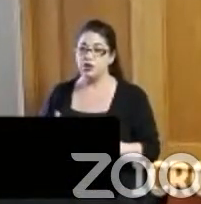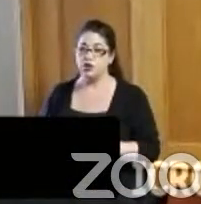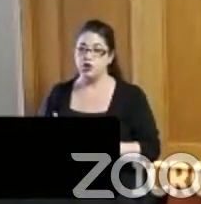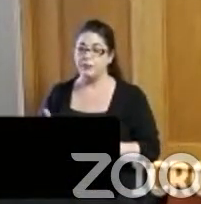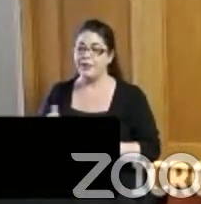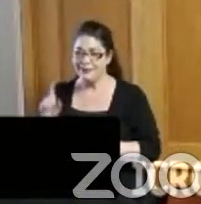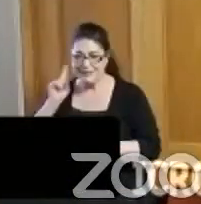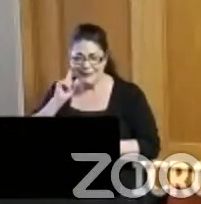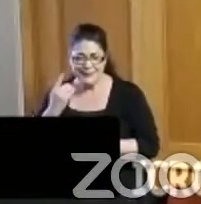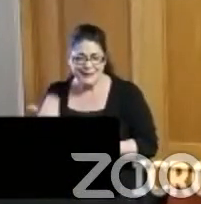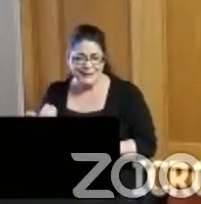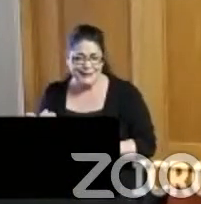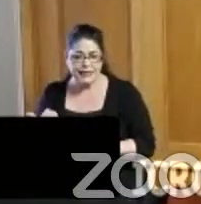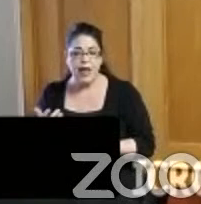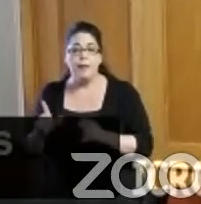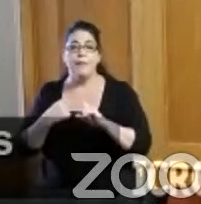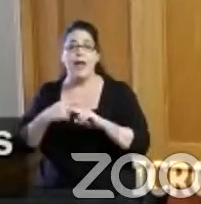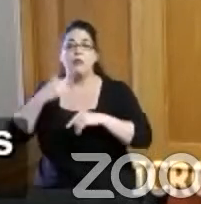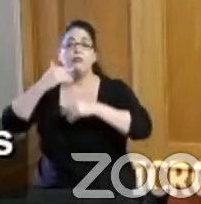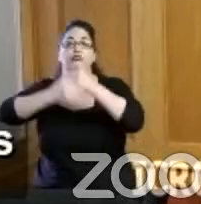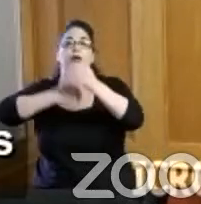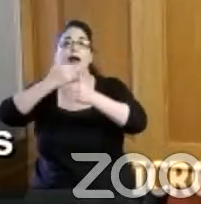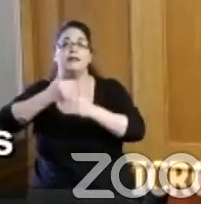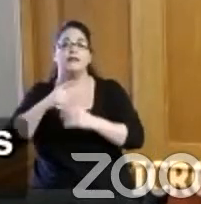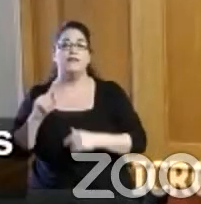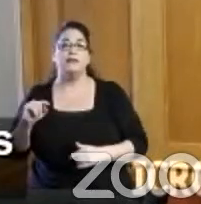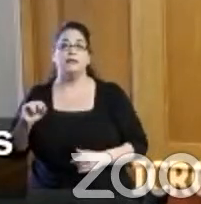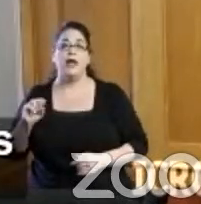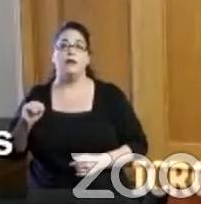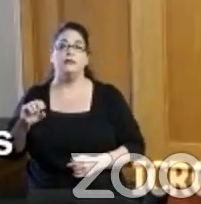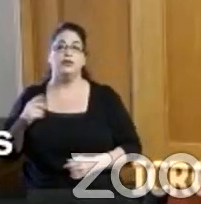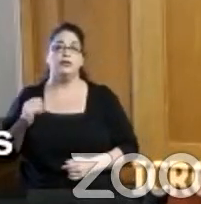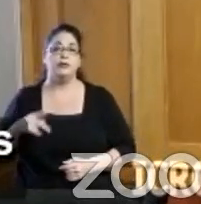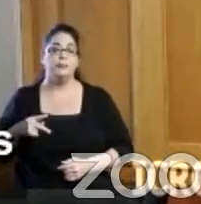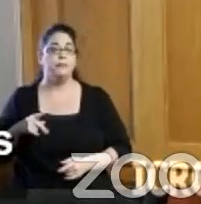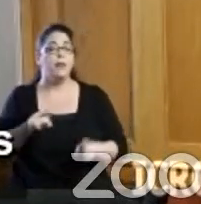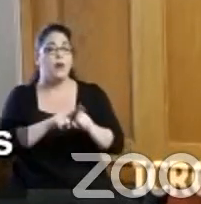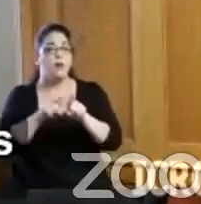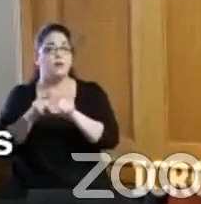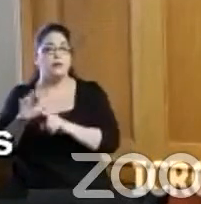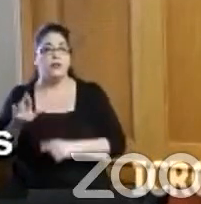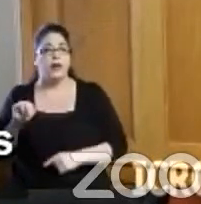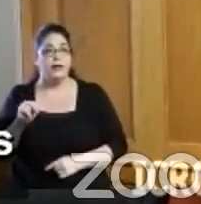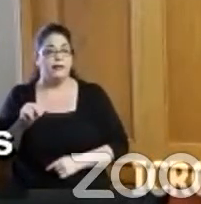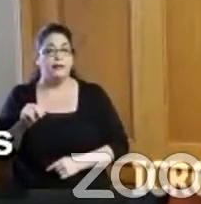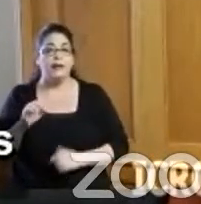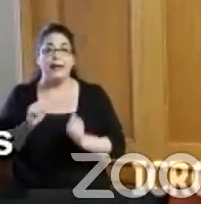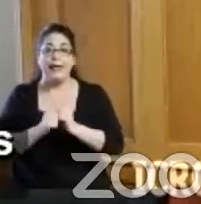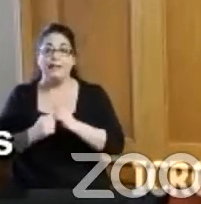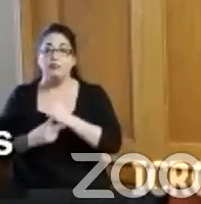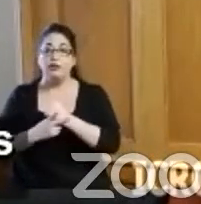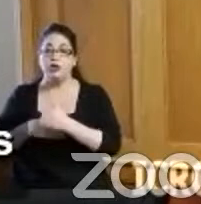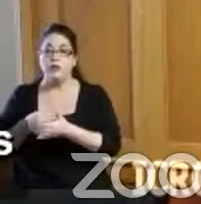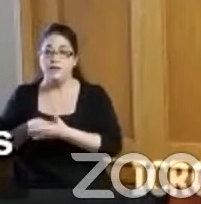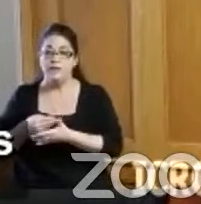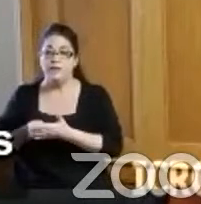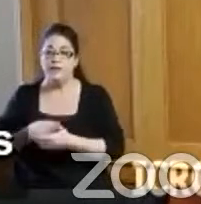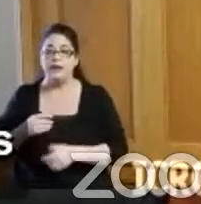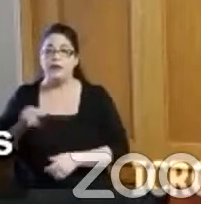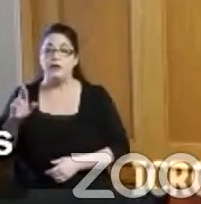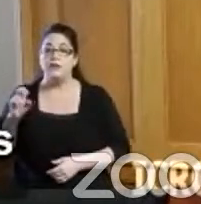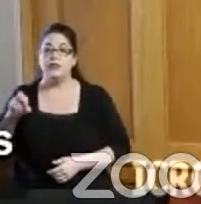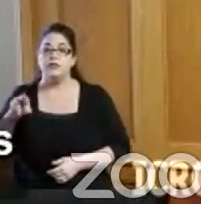I'm anxious to hear about how the process went in the township. And also, Brian, in the reserve, I know there were